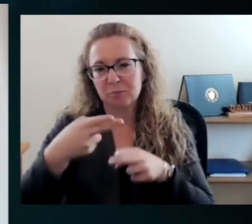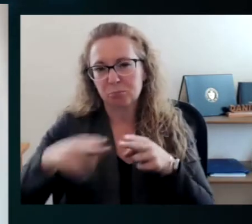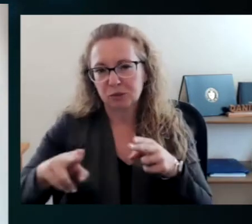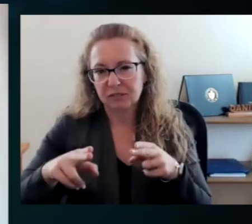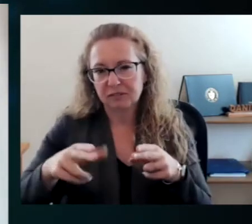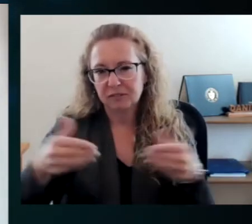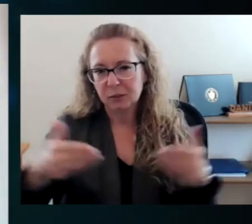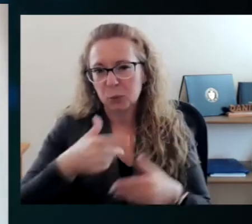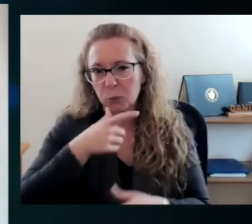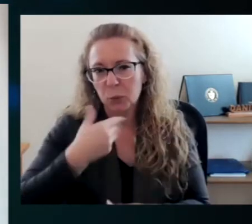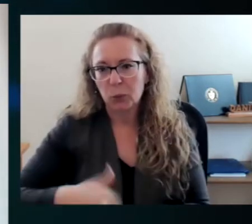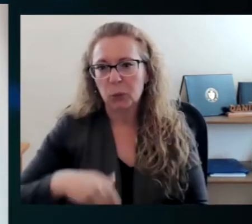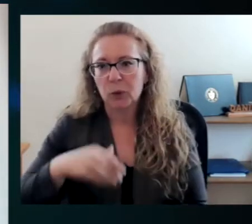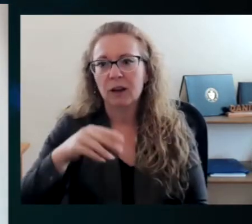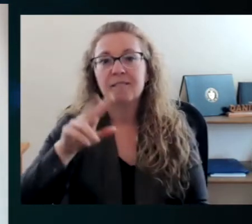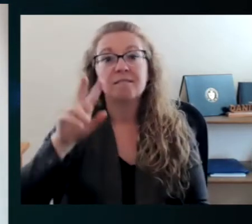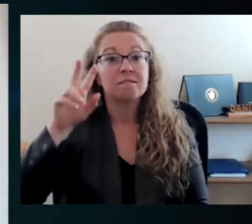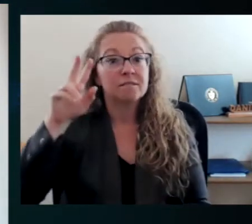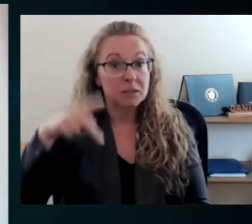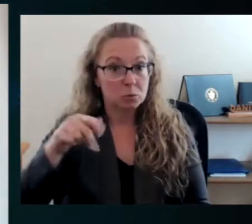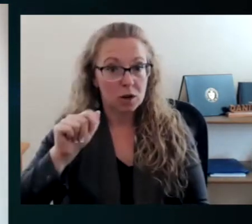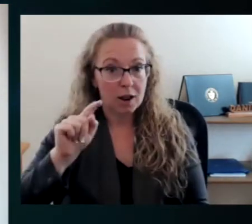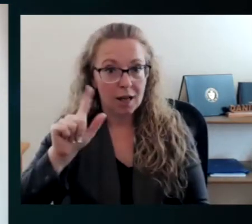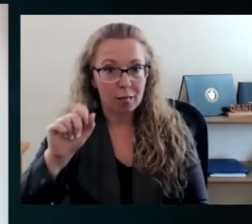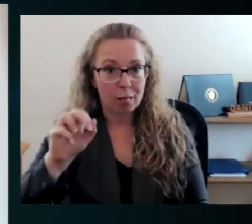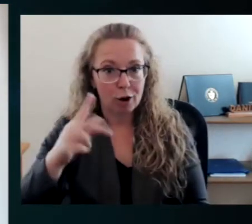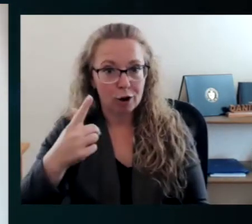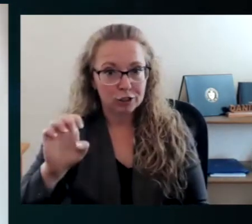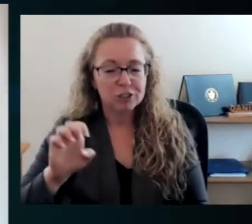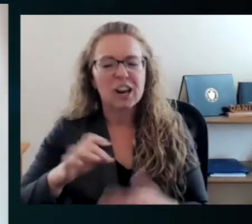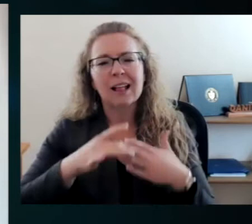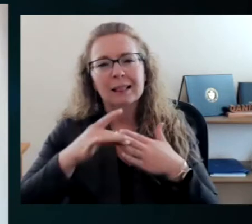at large. I lead and manage various kind